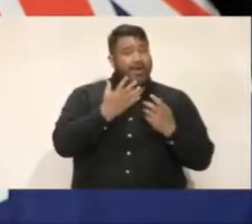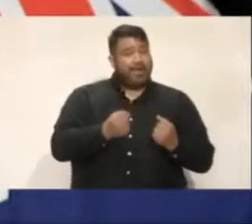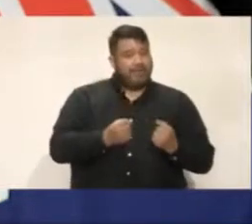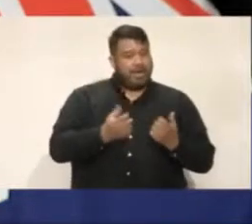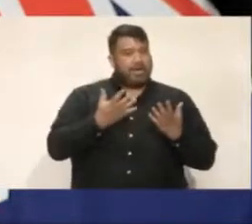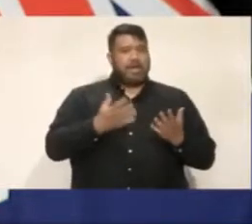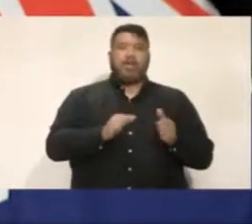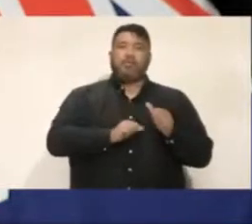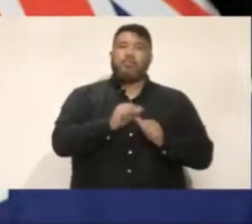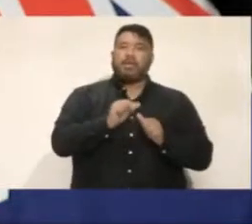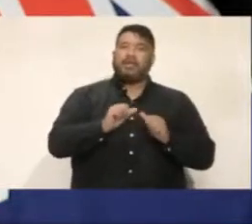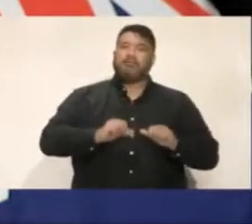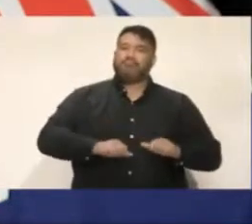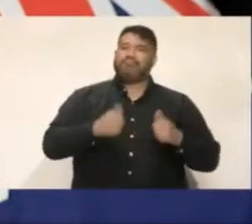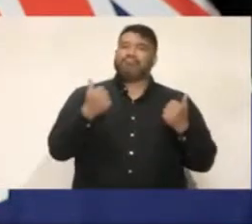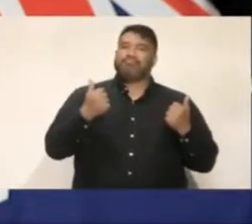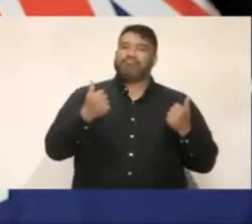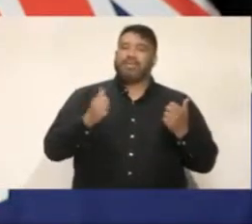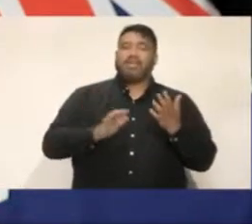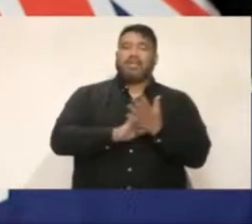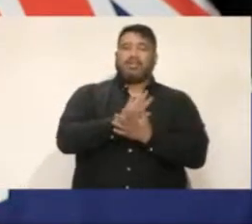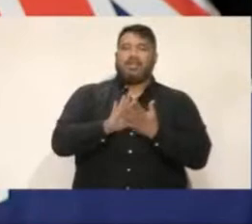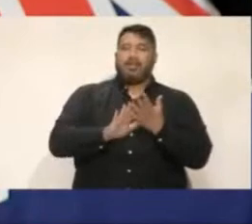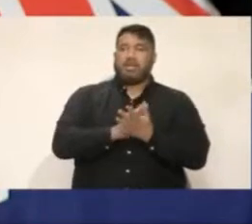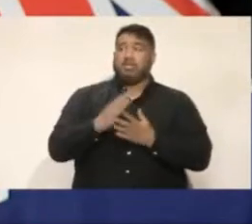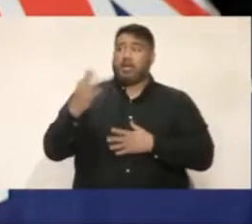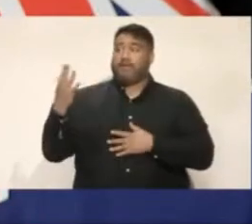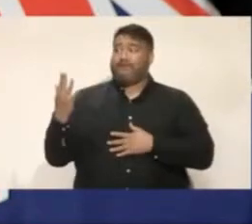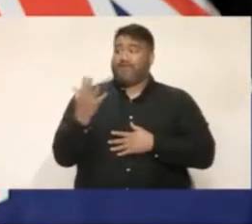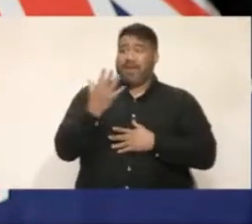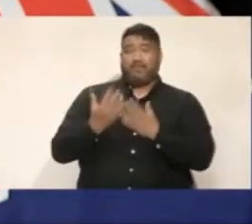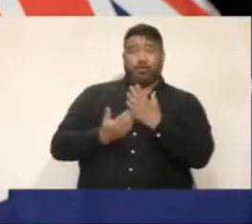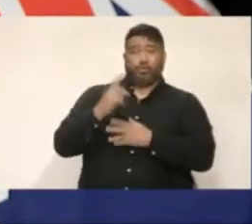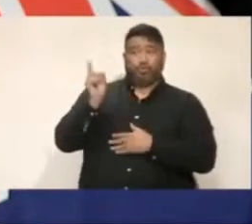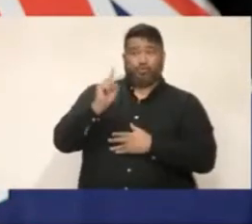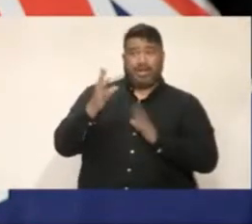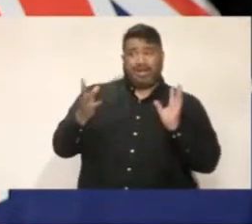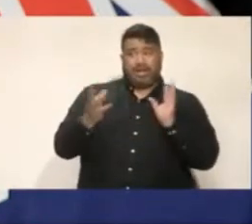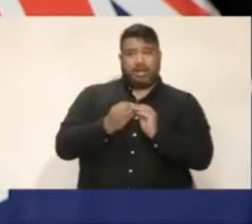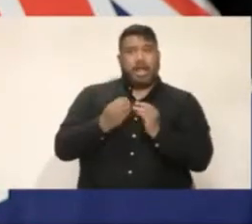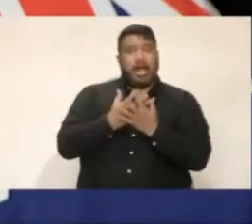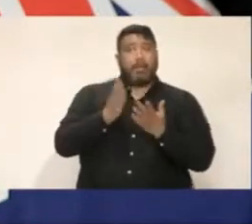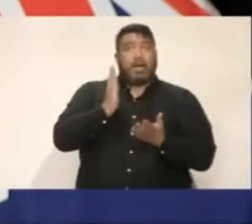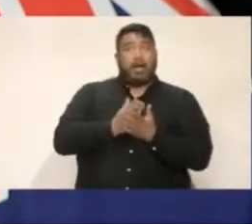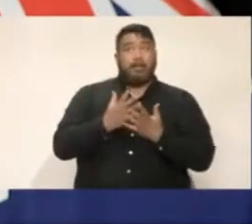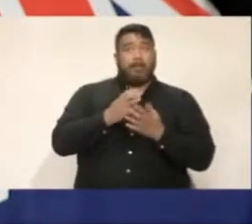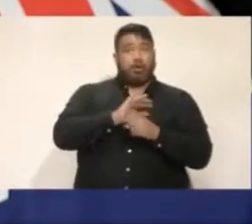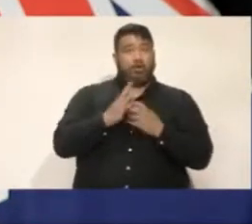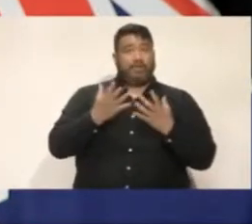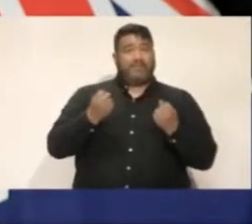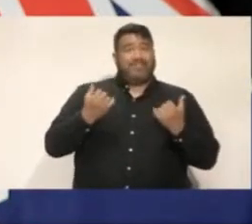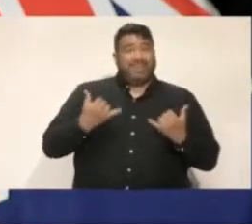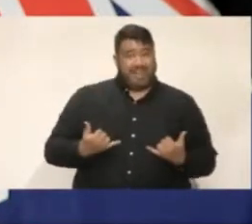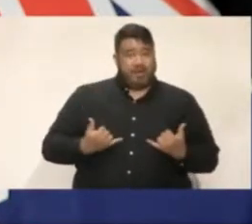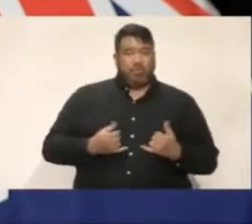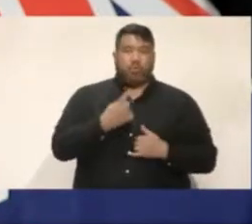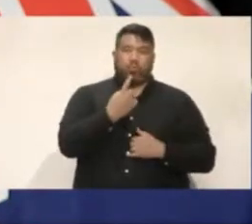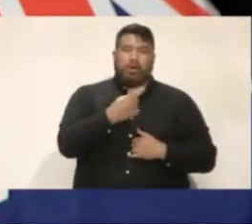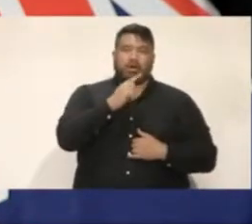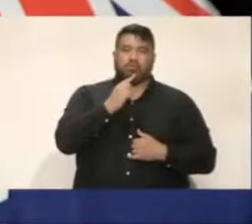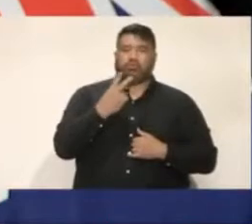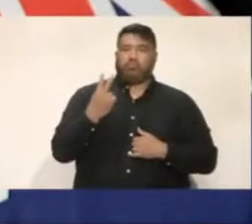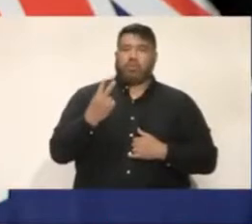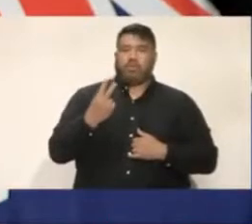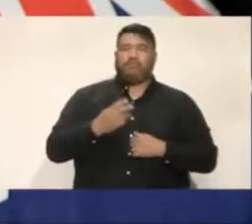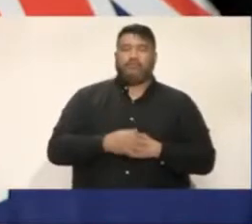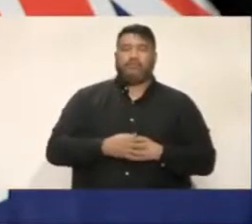recovered, and so with today's 5 new cases, our total number of active cases is 112. Of